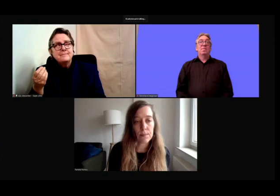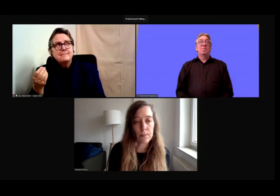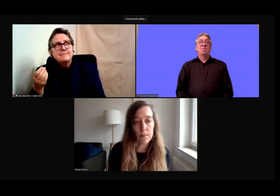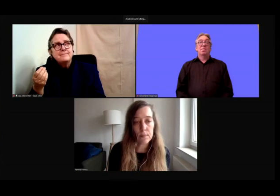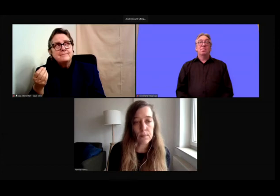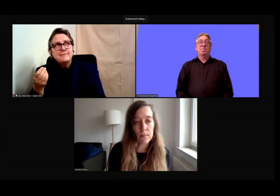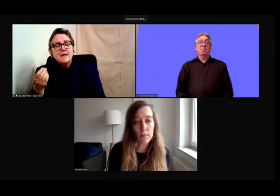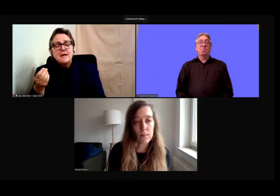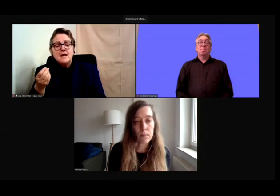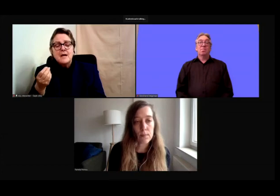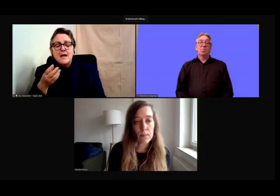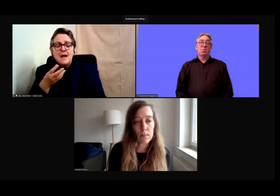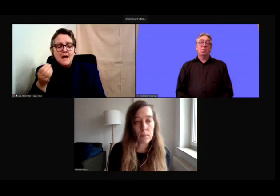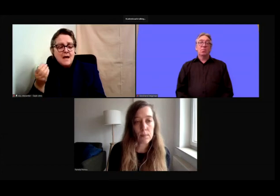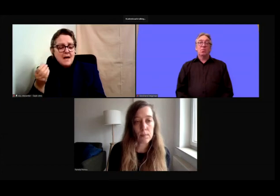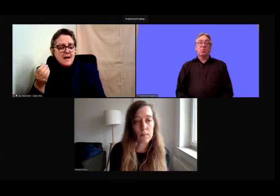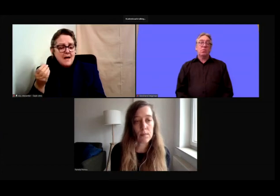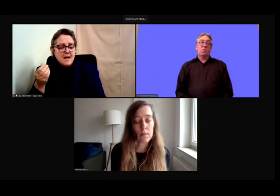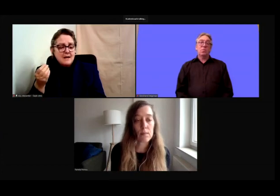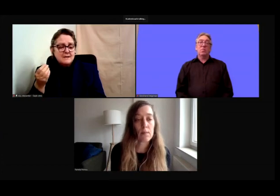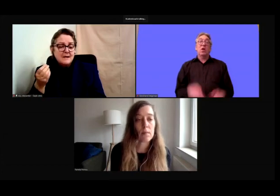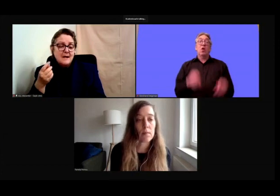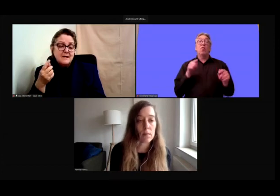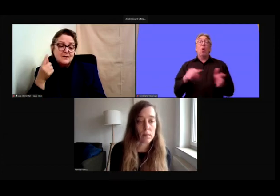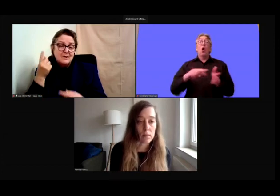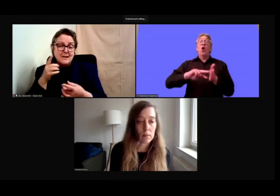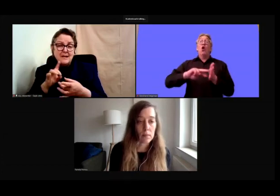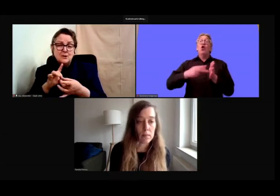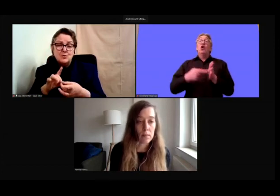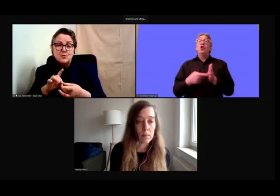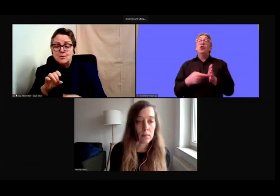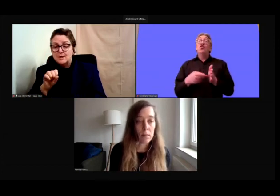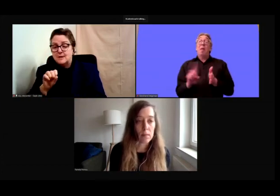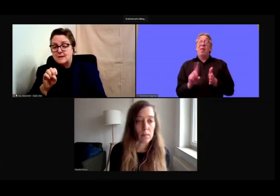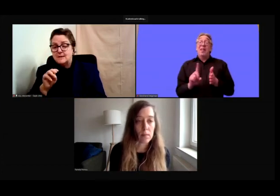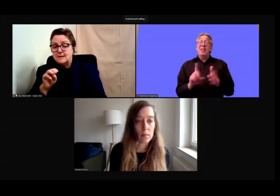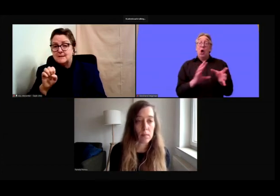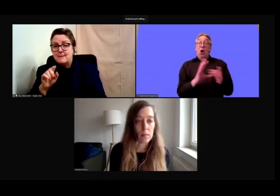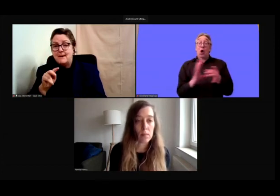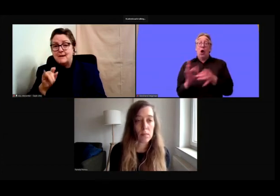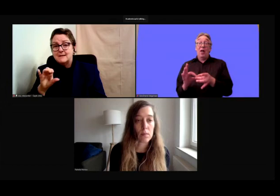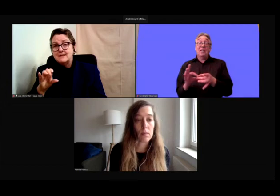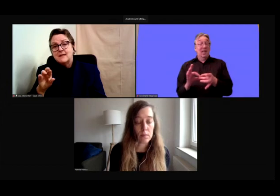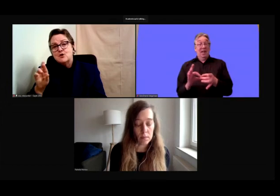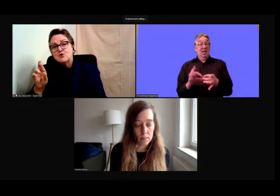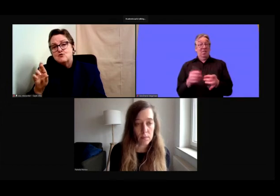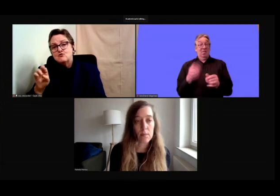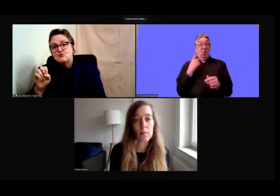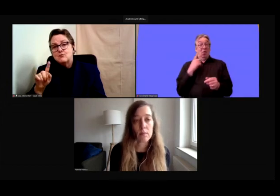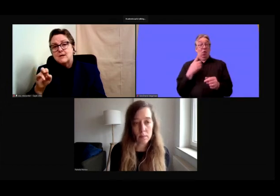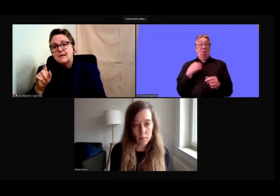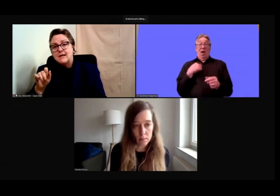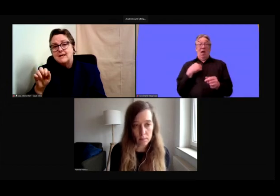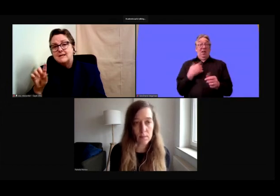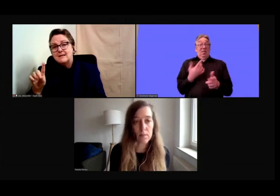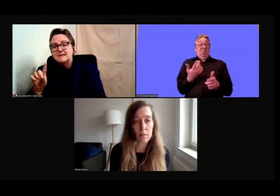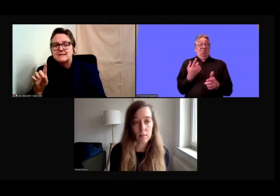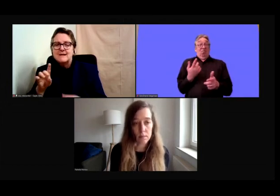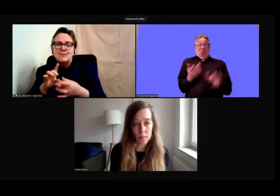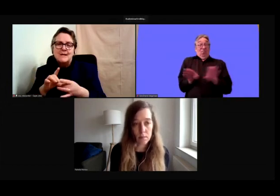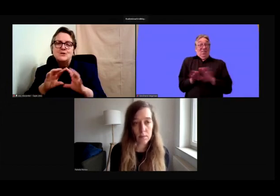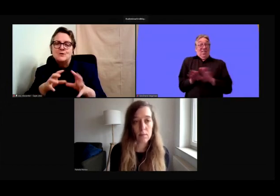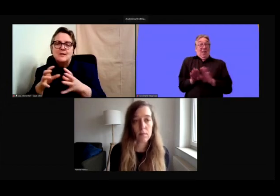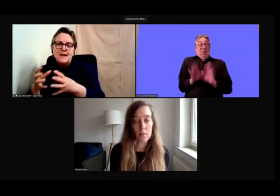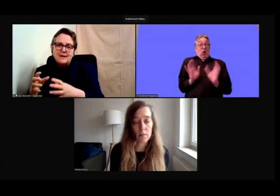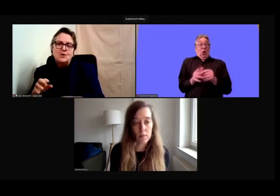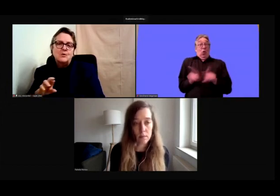In a sense to the semantic relatedness, well, that was like belonging to the same category like left or right, basically.